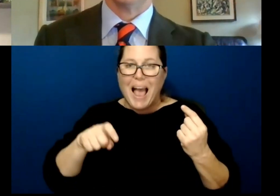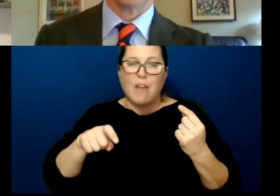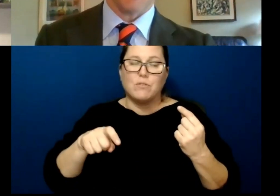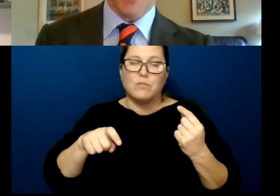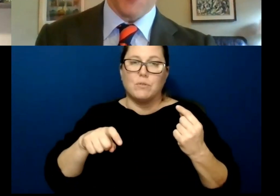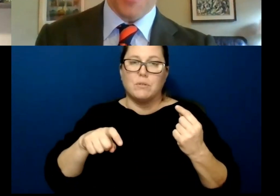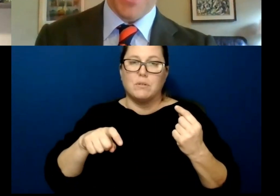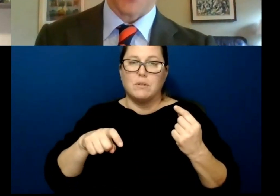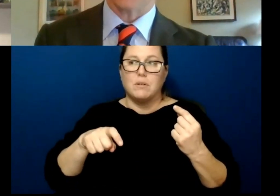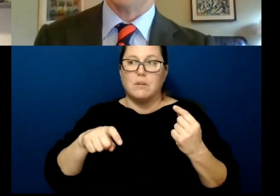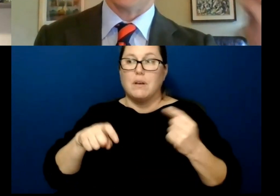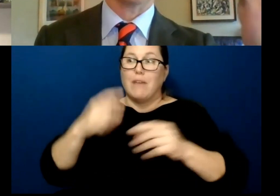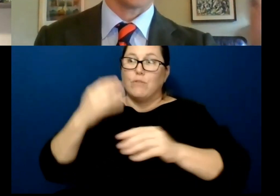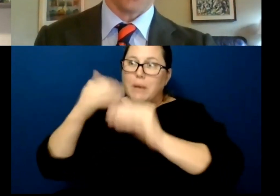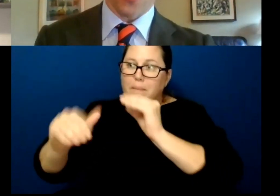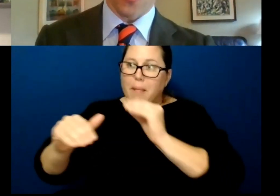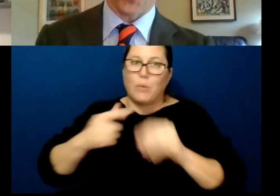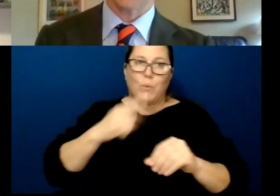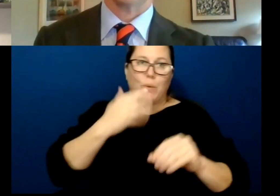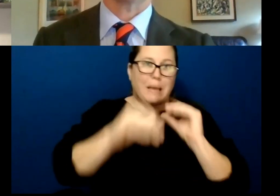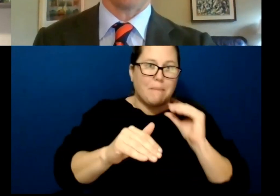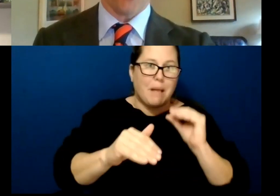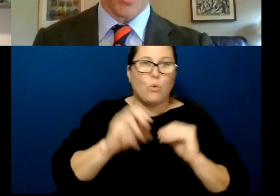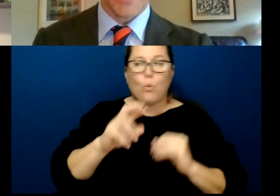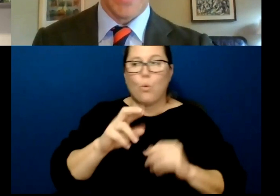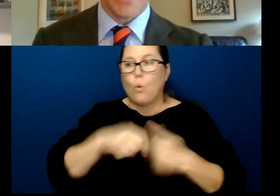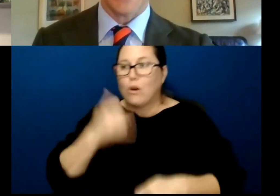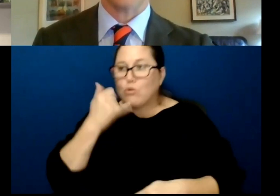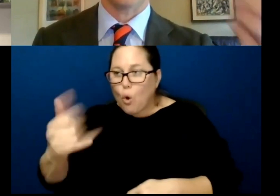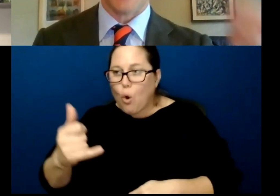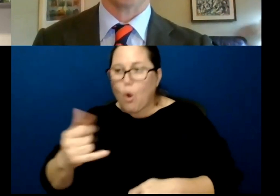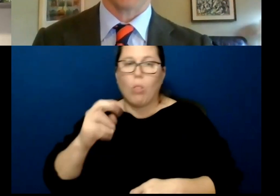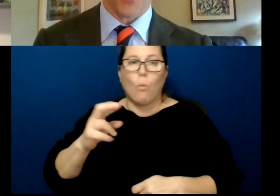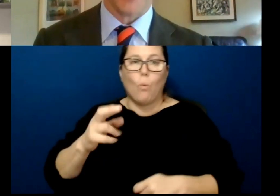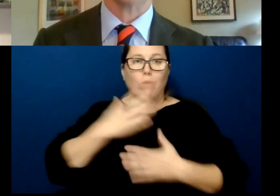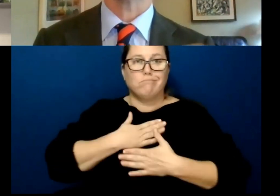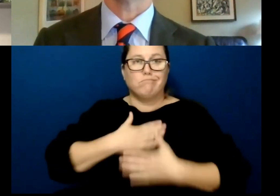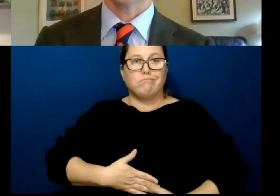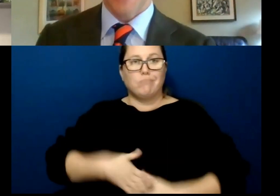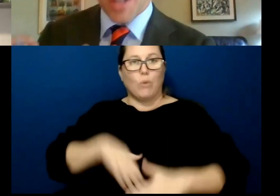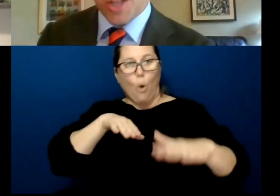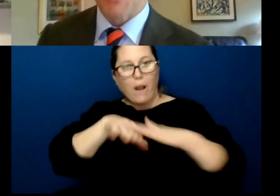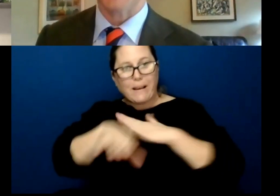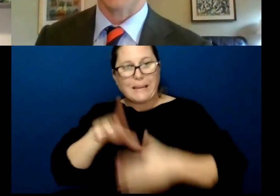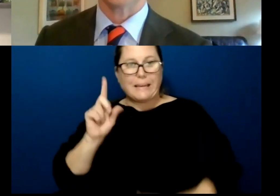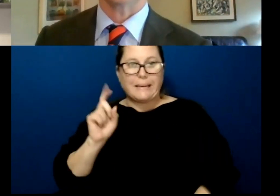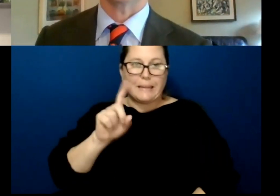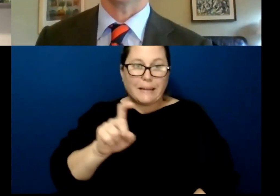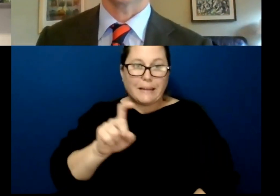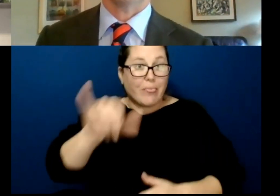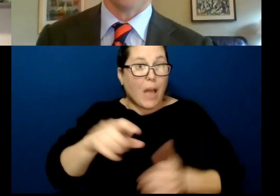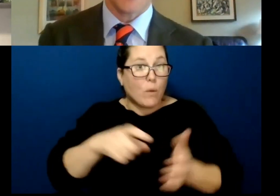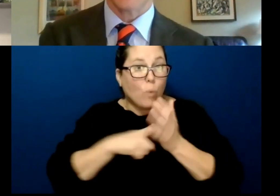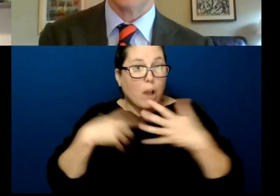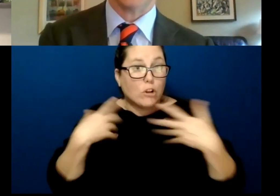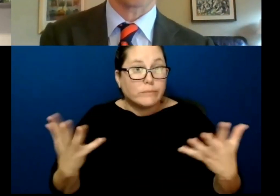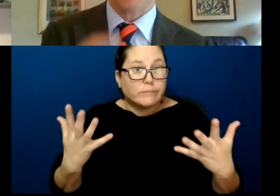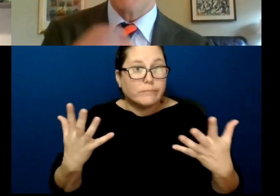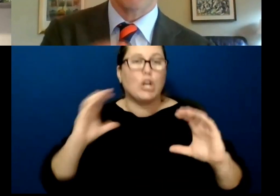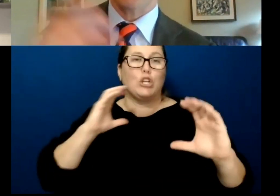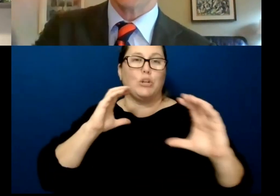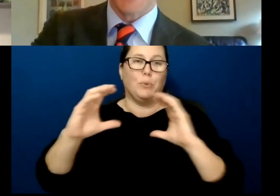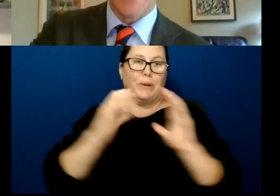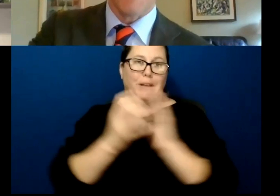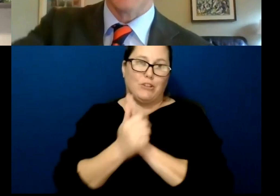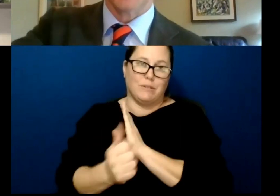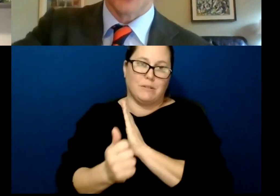supervisor an email, right? Or you have to call, or you have to walk in, and that requires communication skills. So once again,